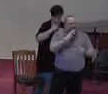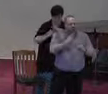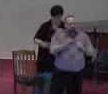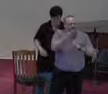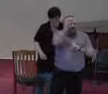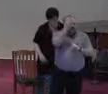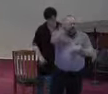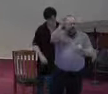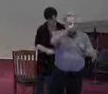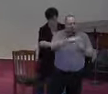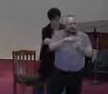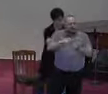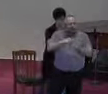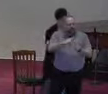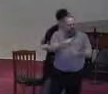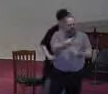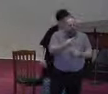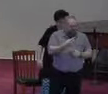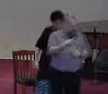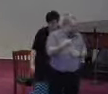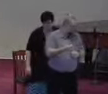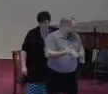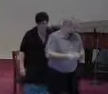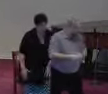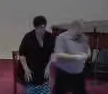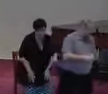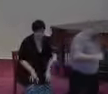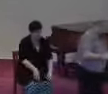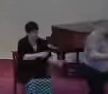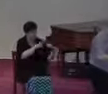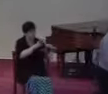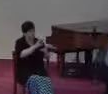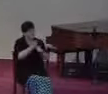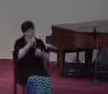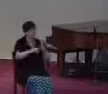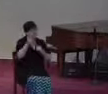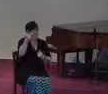me today. Are you ready to receive what He has for you today?